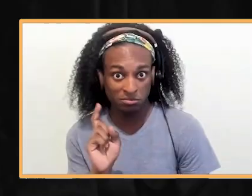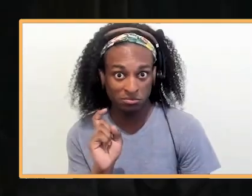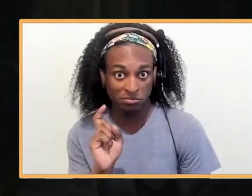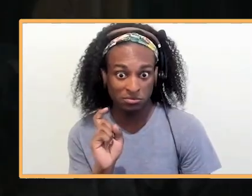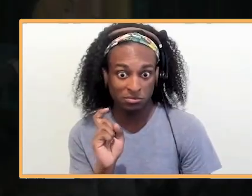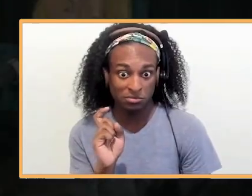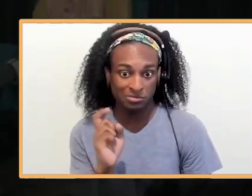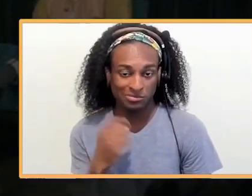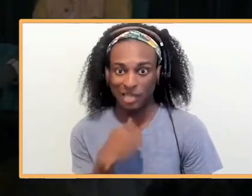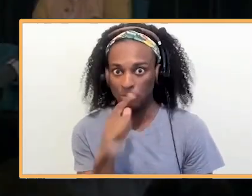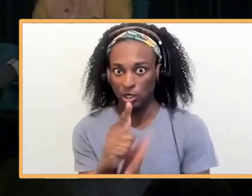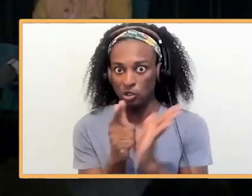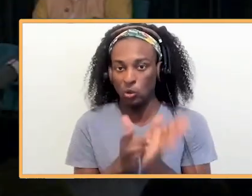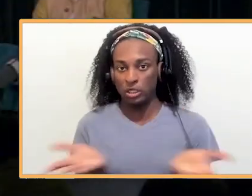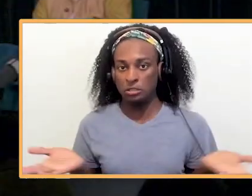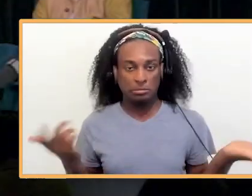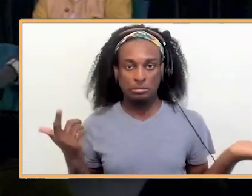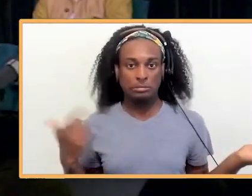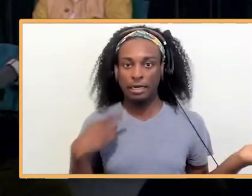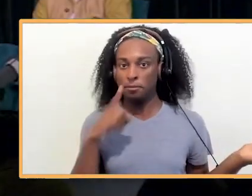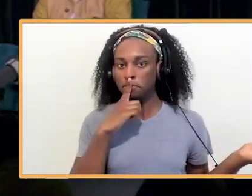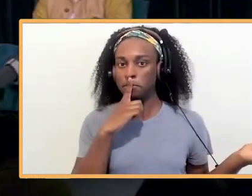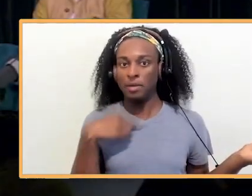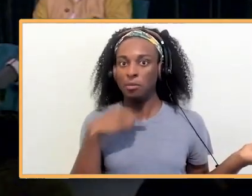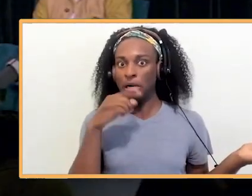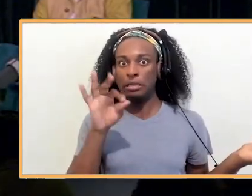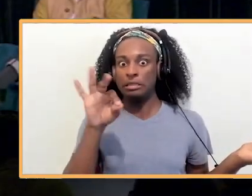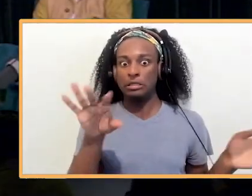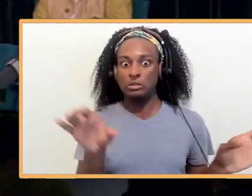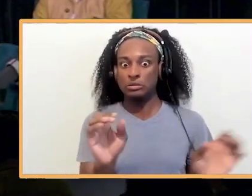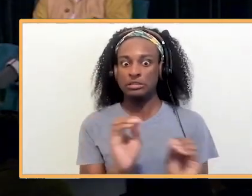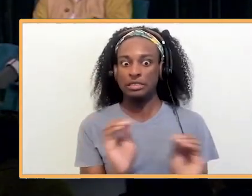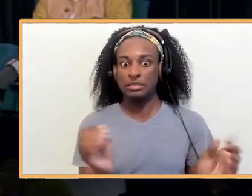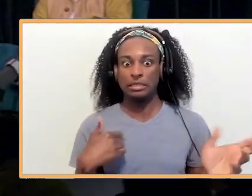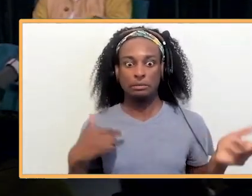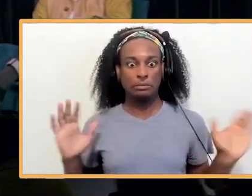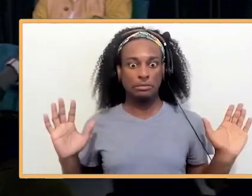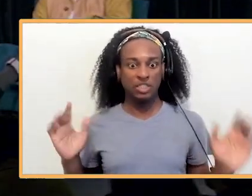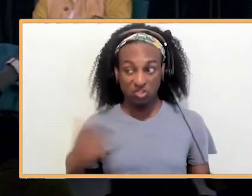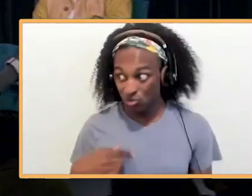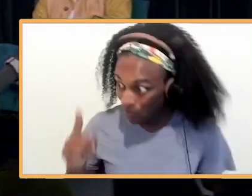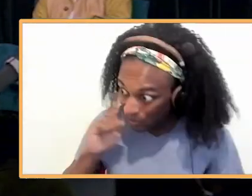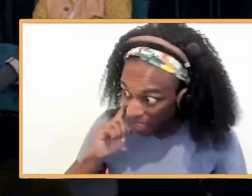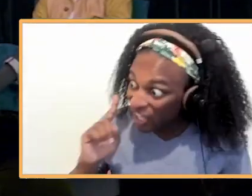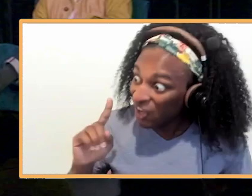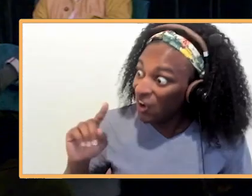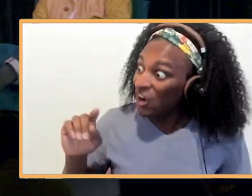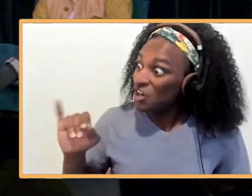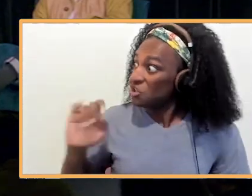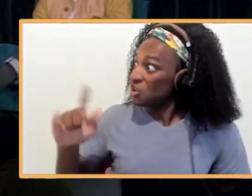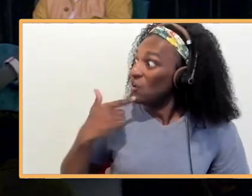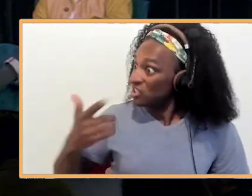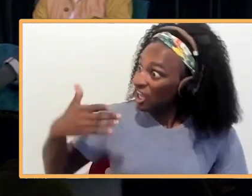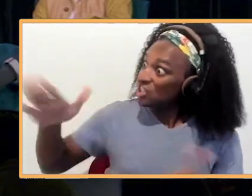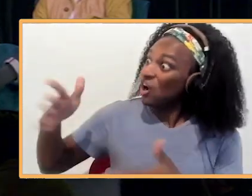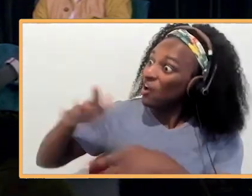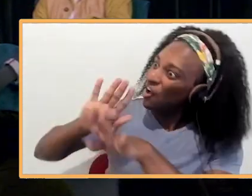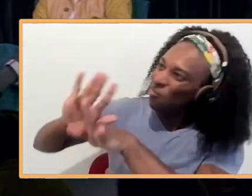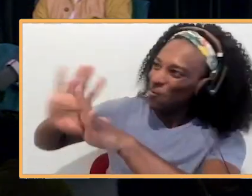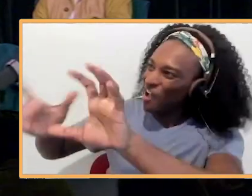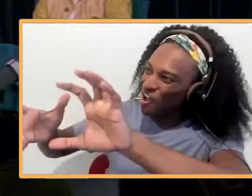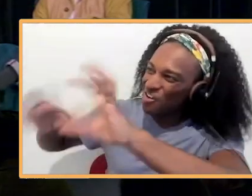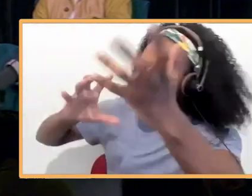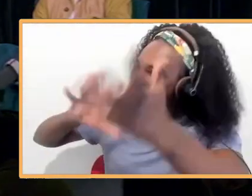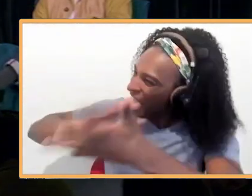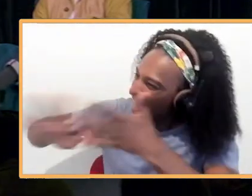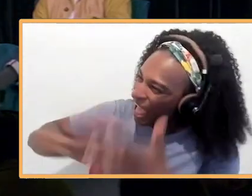I'm not a lawyer, I'm not telling you to do anything. Good. Just saying. I heard it's Joel a say go out and question- write. I'm like, That's what It's a question like, to sit wow. with. heard him say, right? Question to